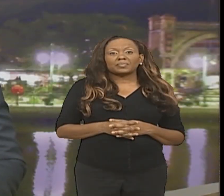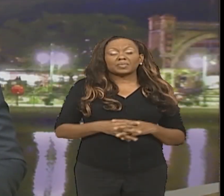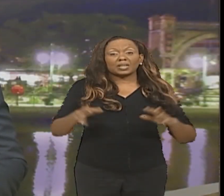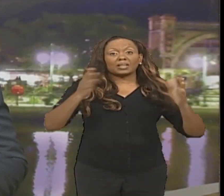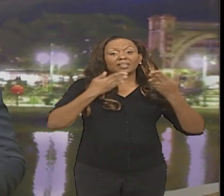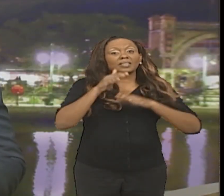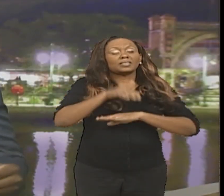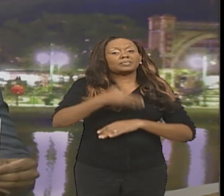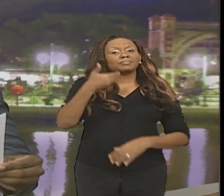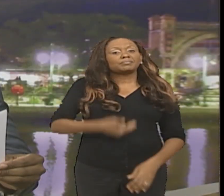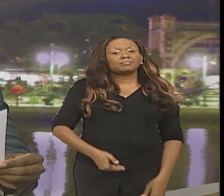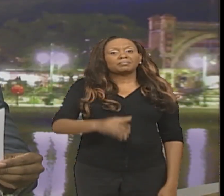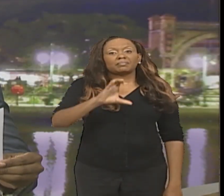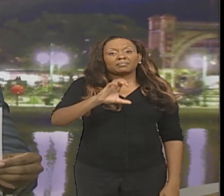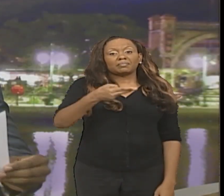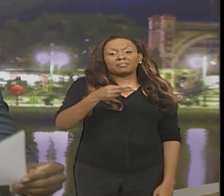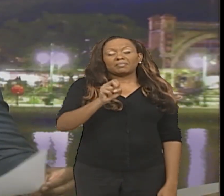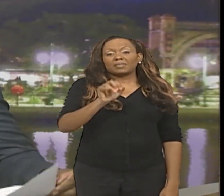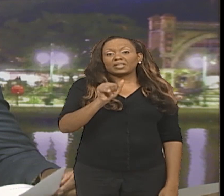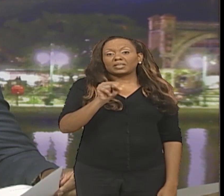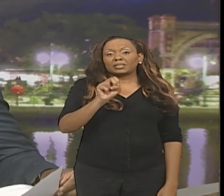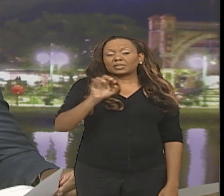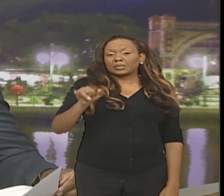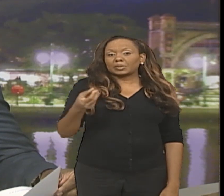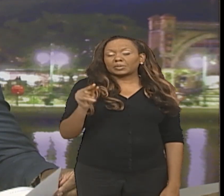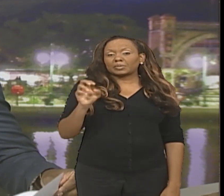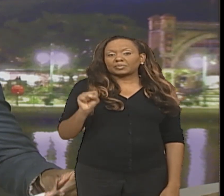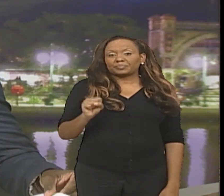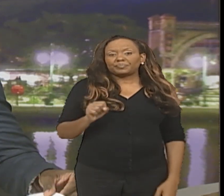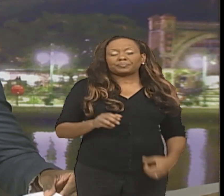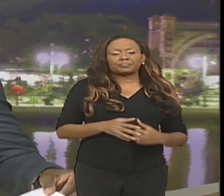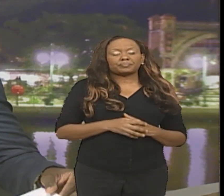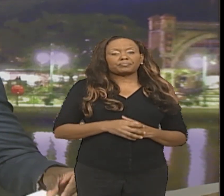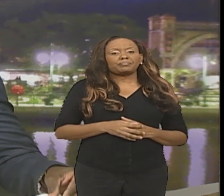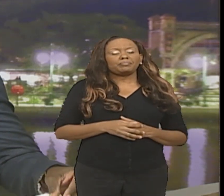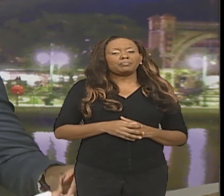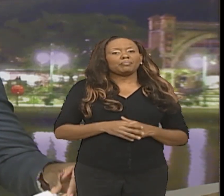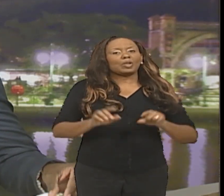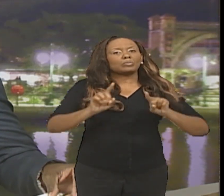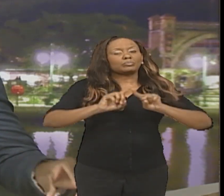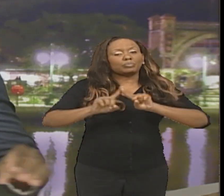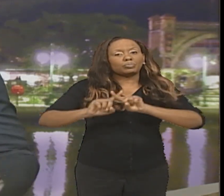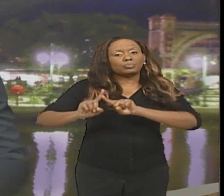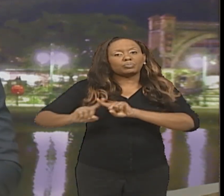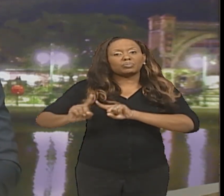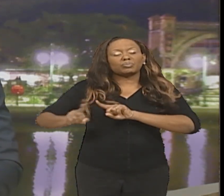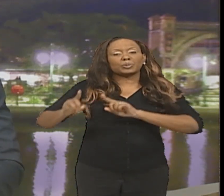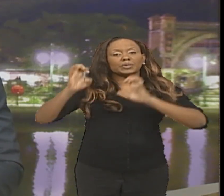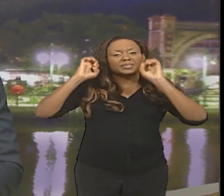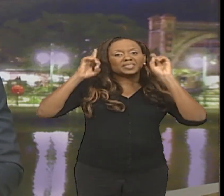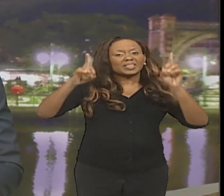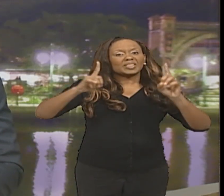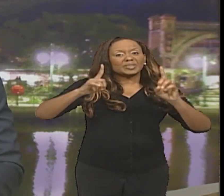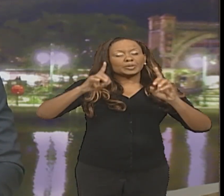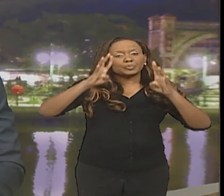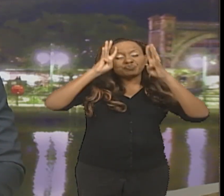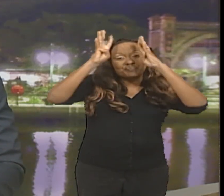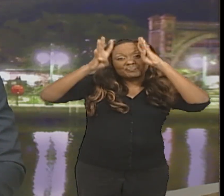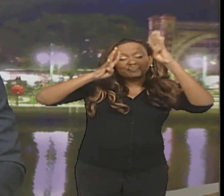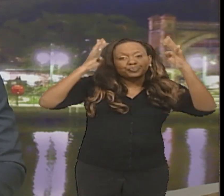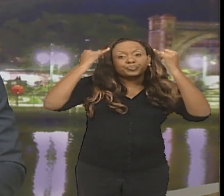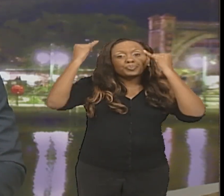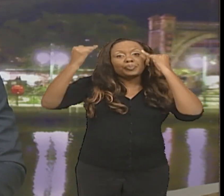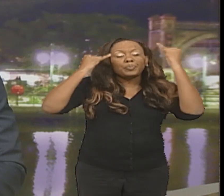Good evening, I'm Shane Jones, leading the news at 7. A number of educational initiatives are being considered as